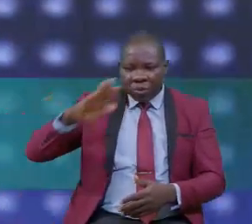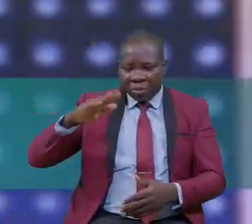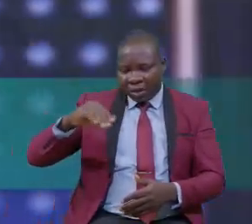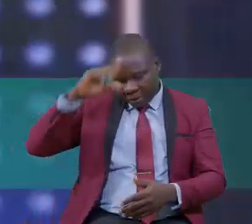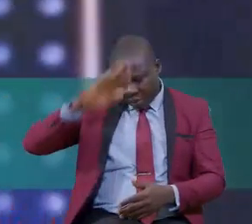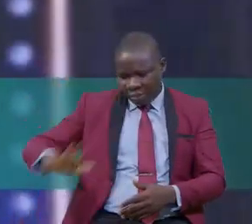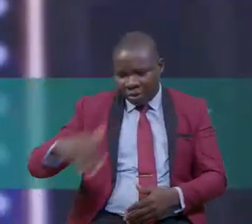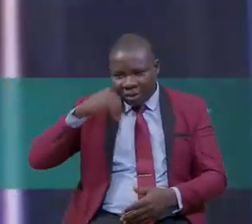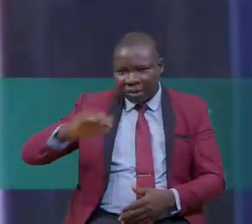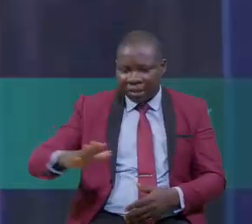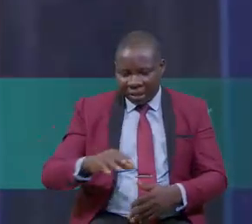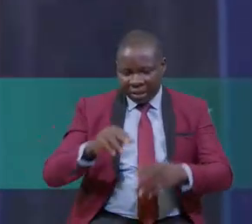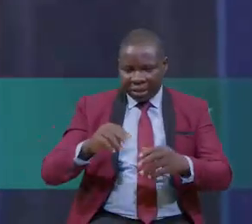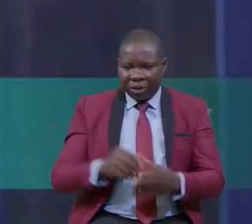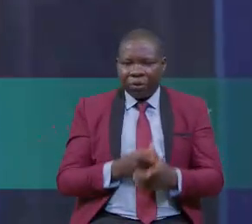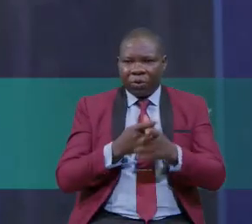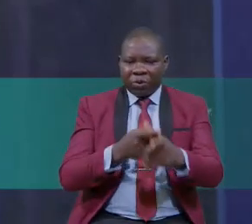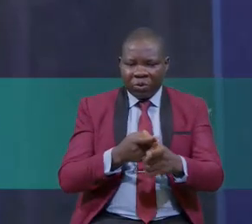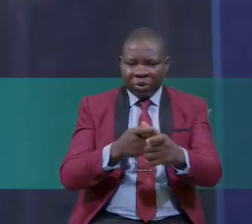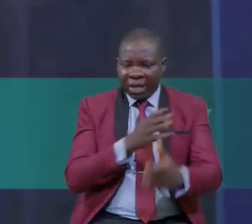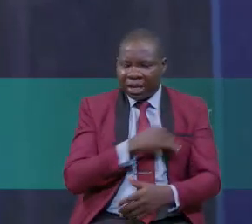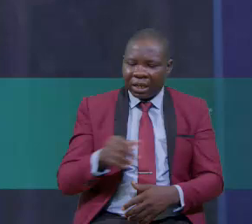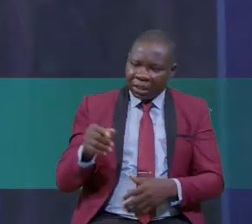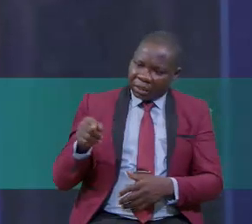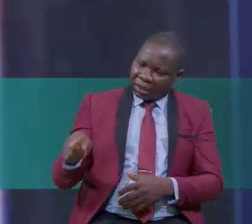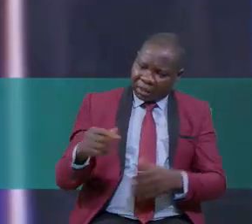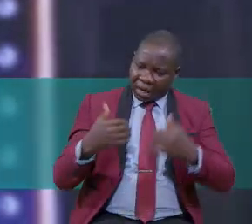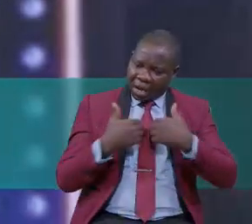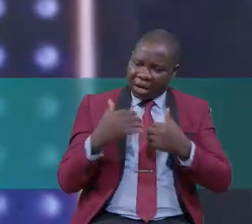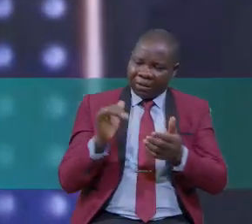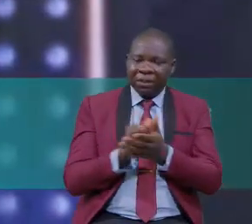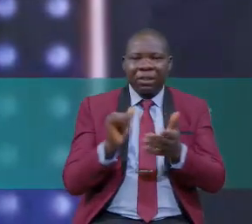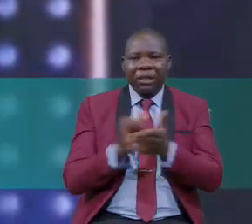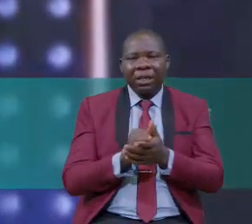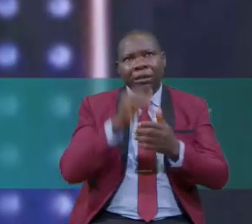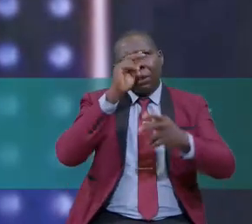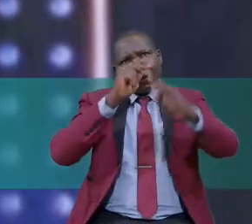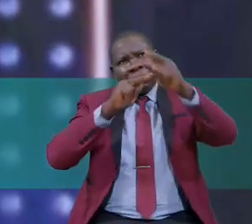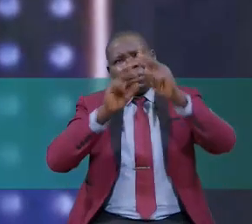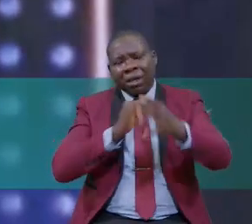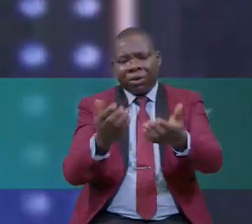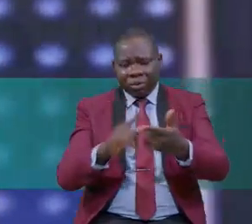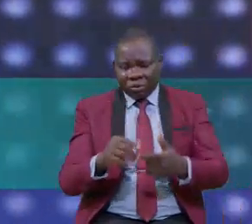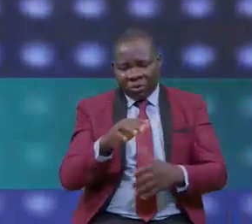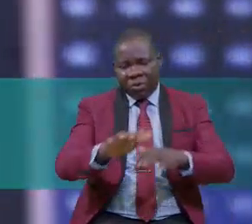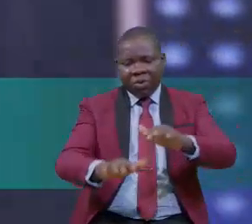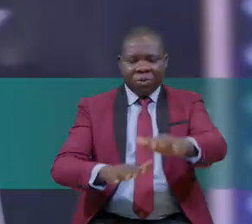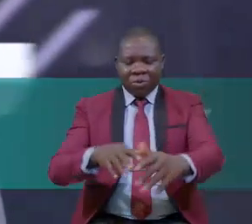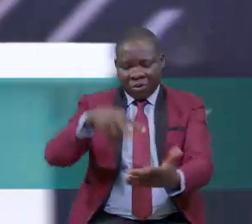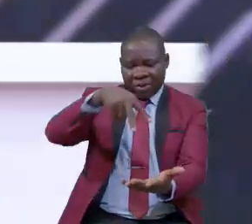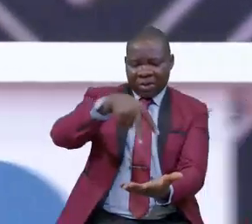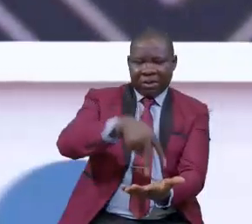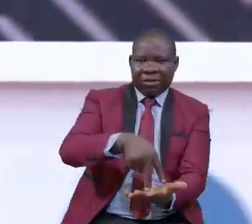and she has that desire, that vision. I want to walk, I want to stand. And the